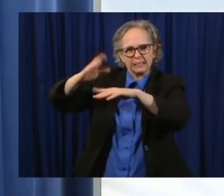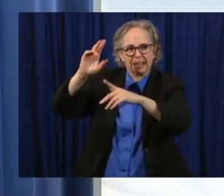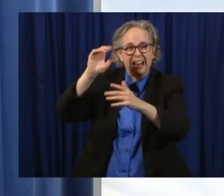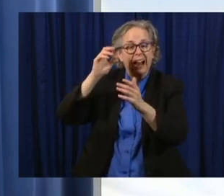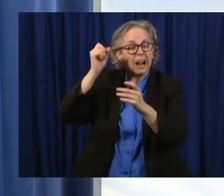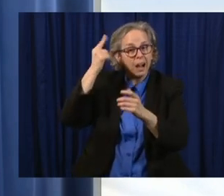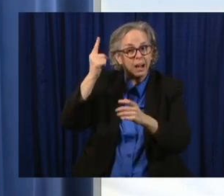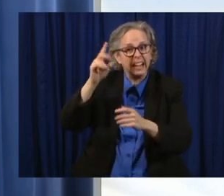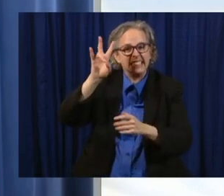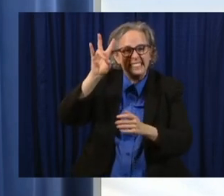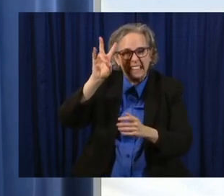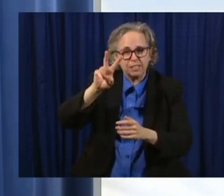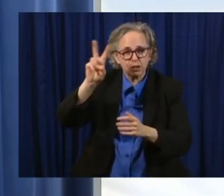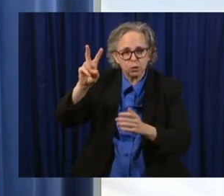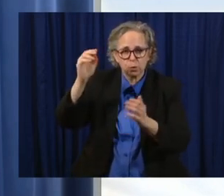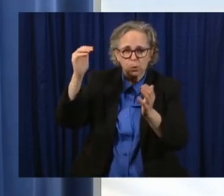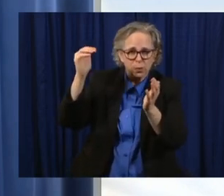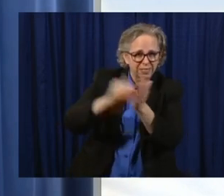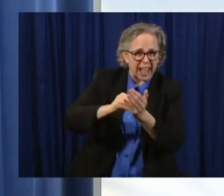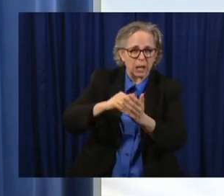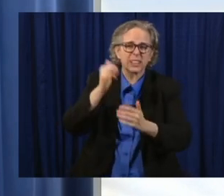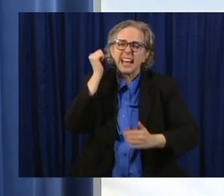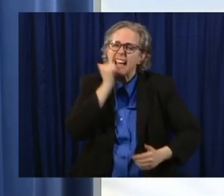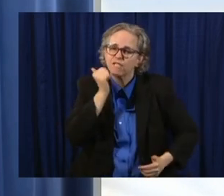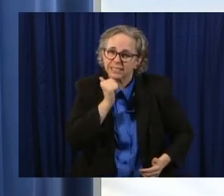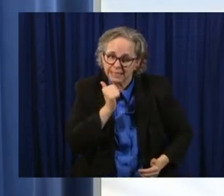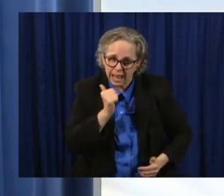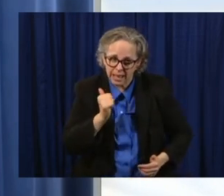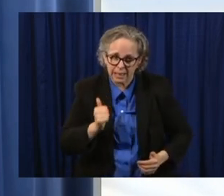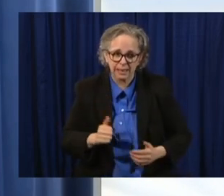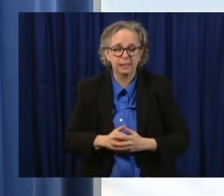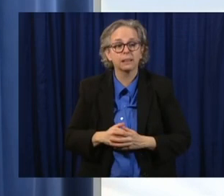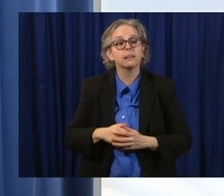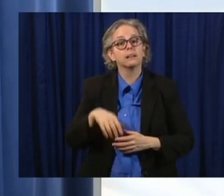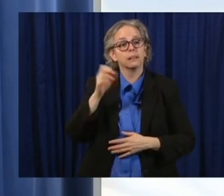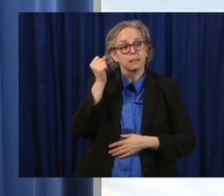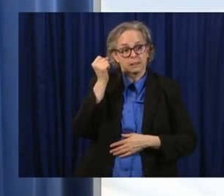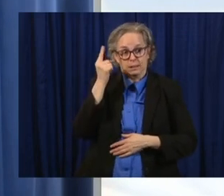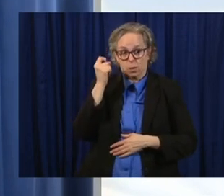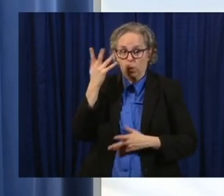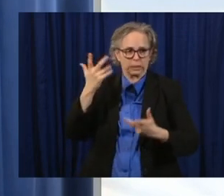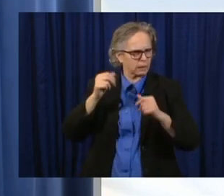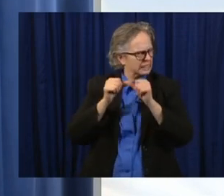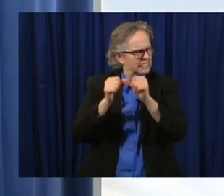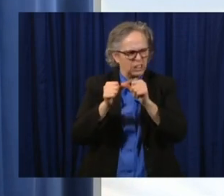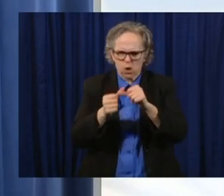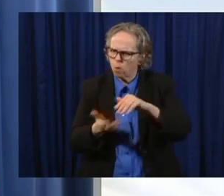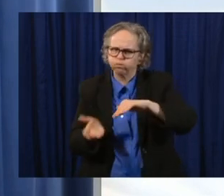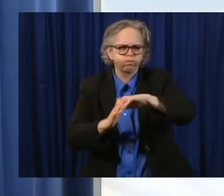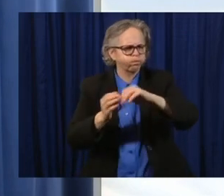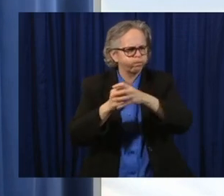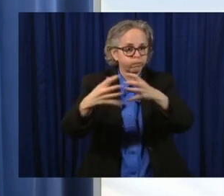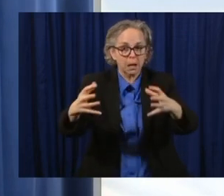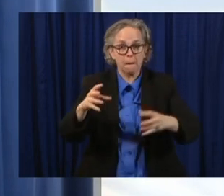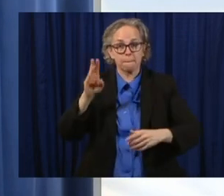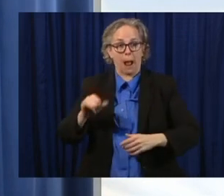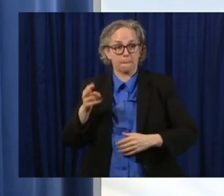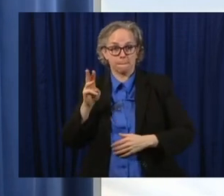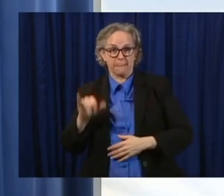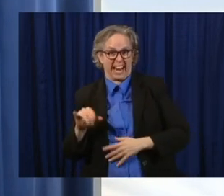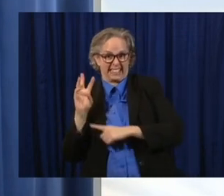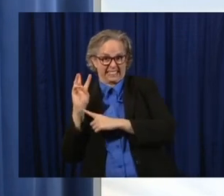That number will grow in a week. Beyond that, May 6th to 1,500 per